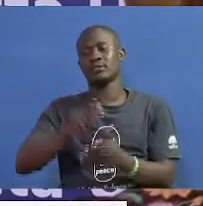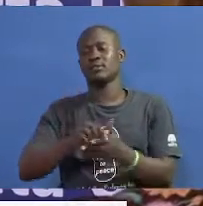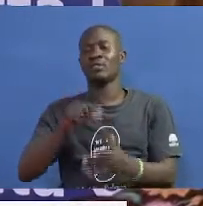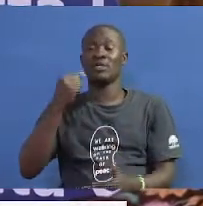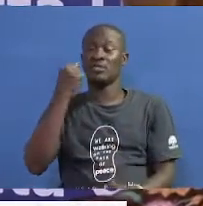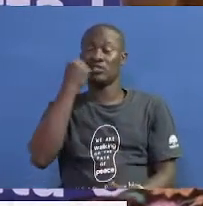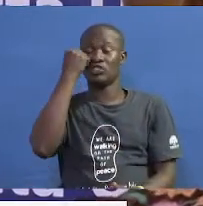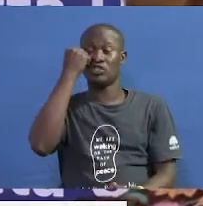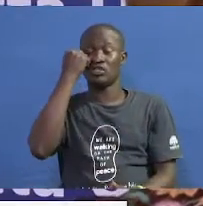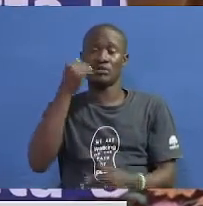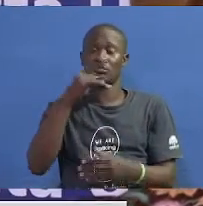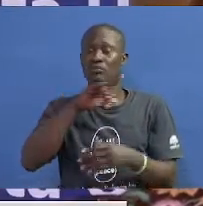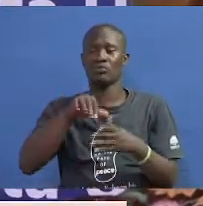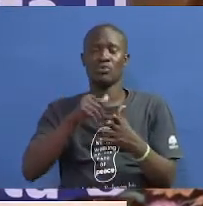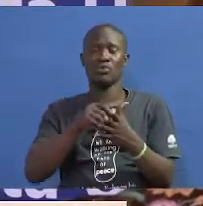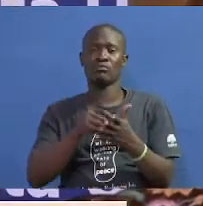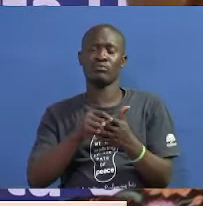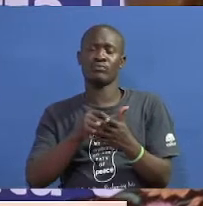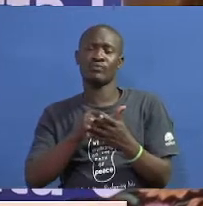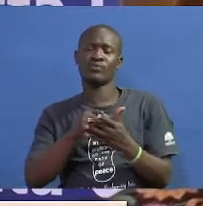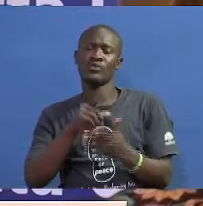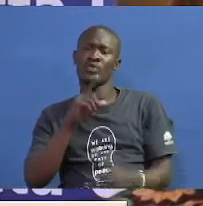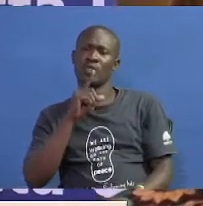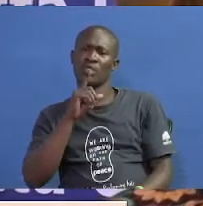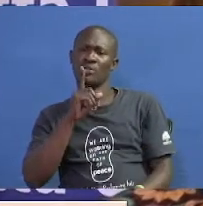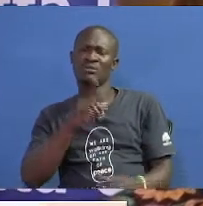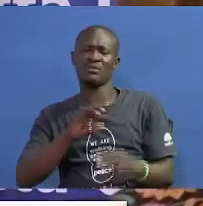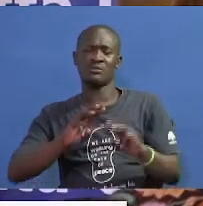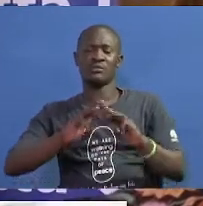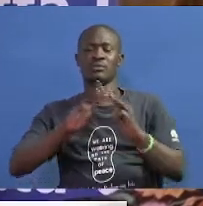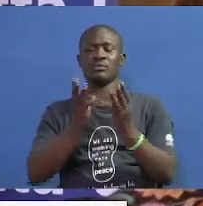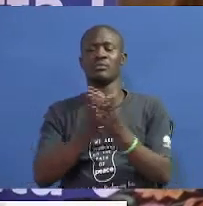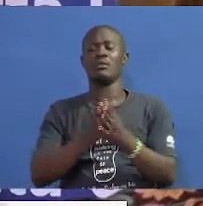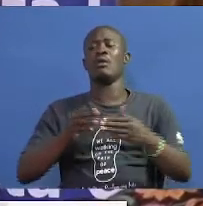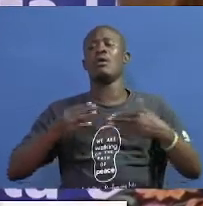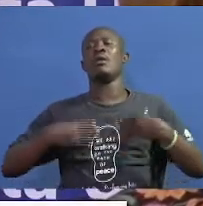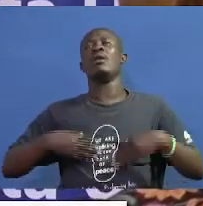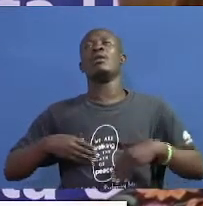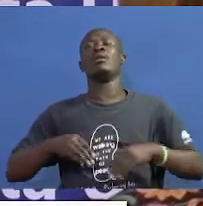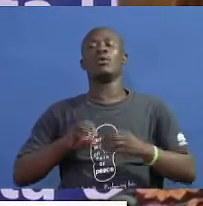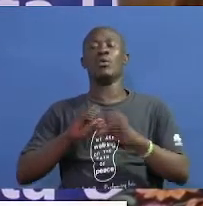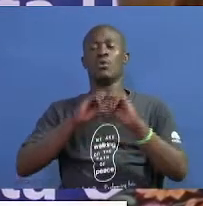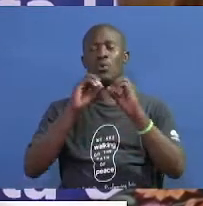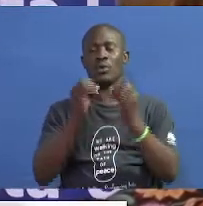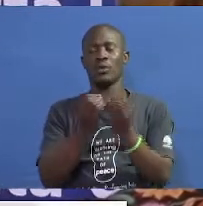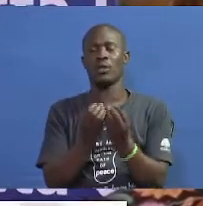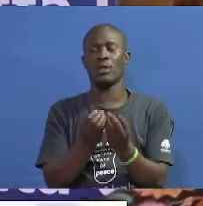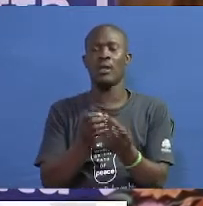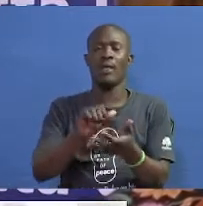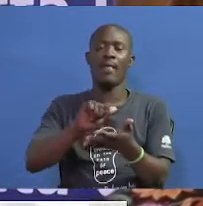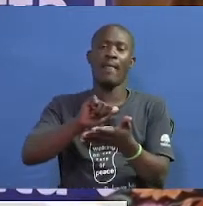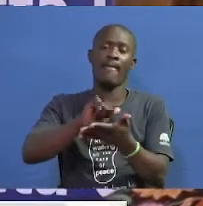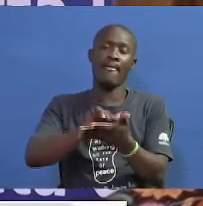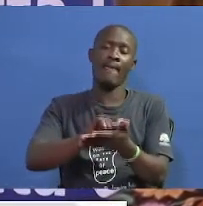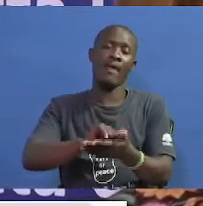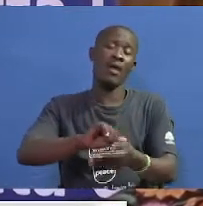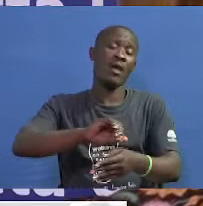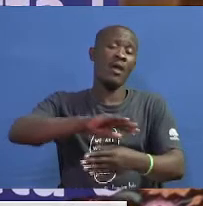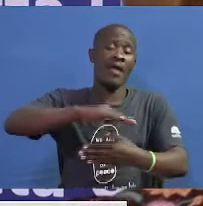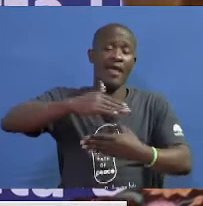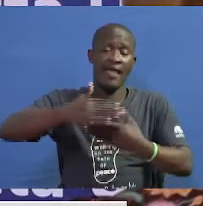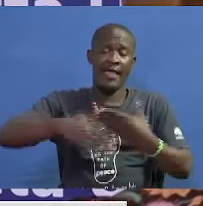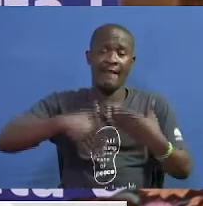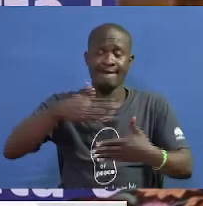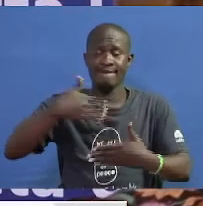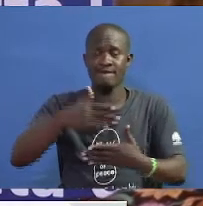Gender, or just when should they get an ultrasound? Yeah. So the World Health Organization has a recommendation that every mother